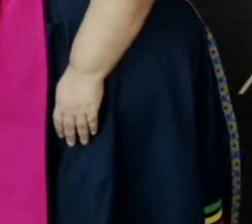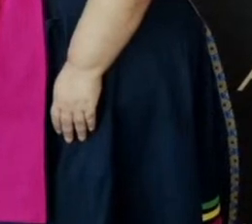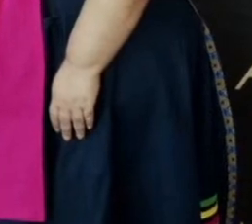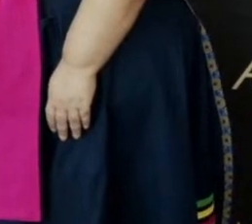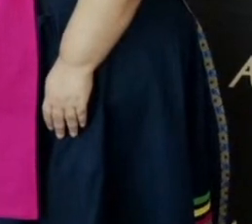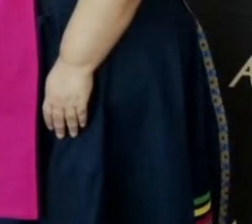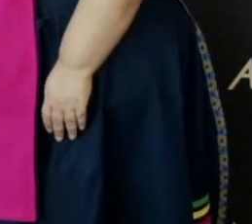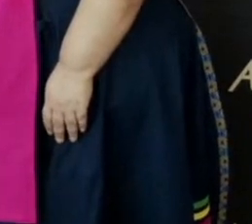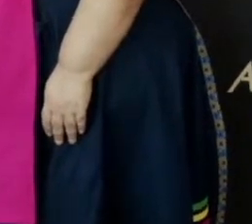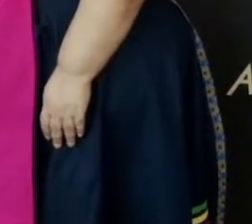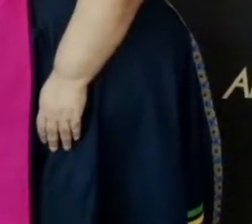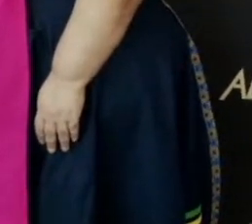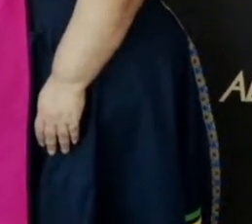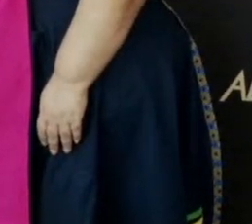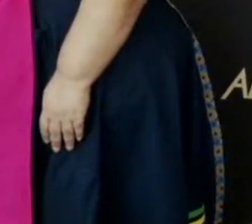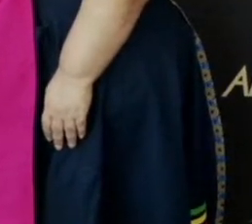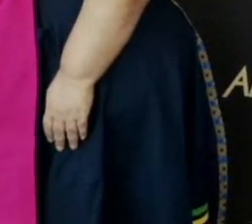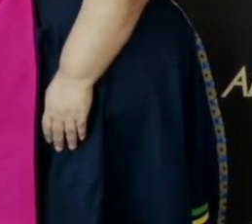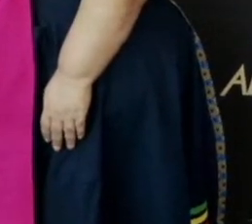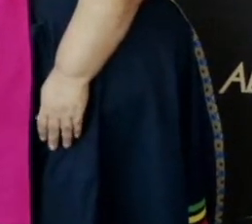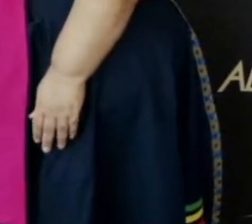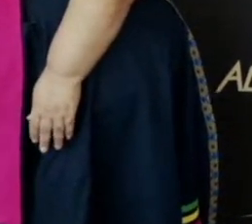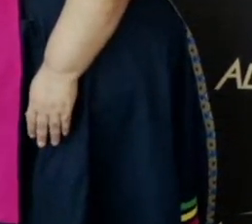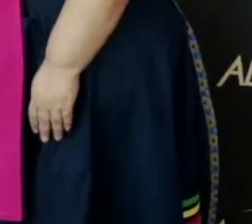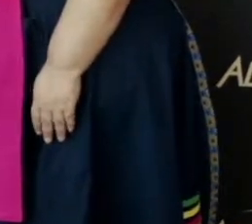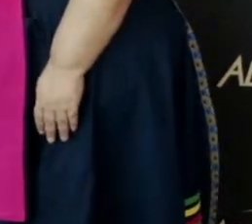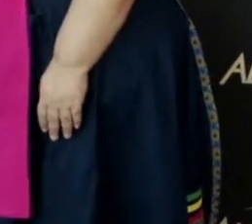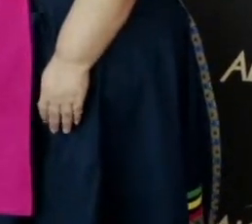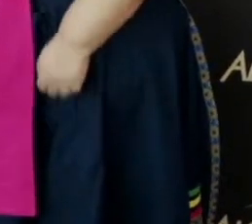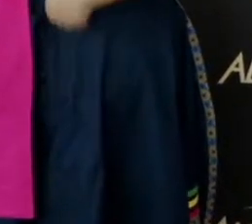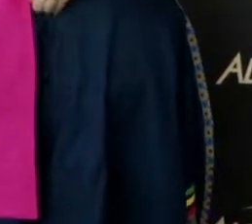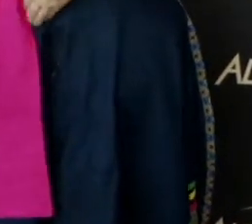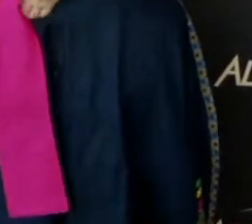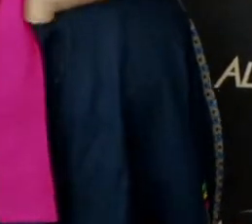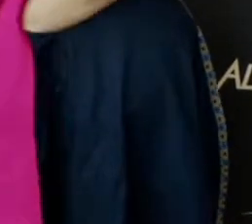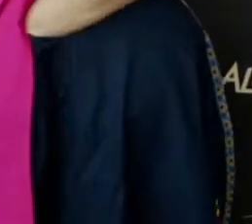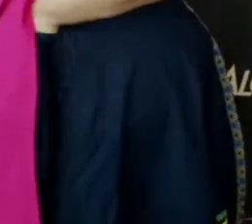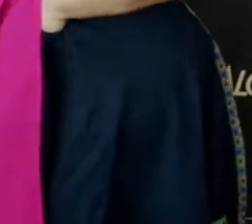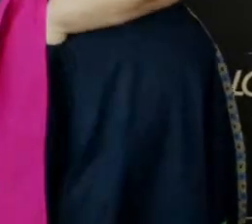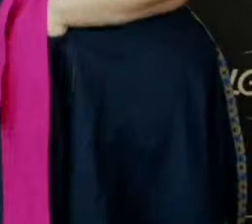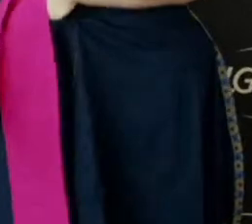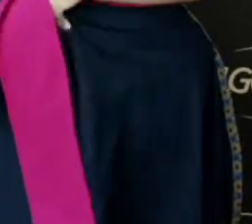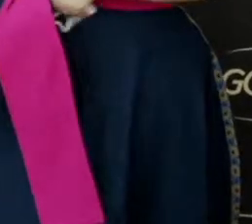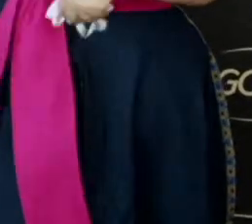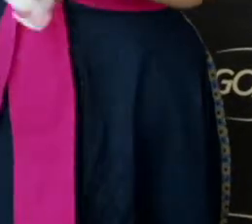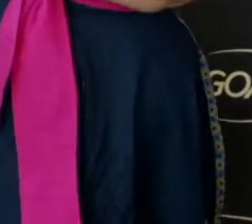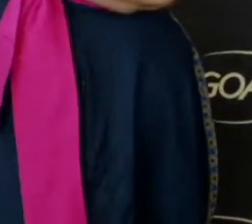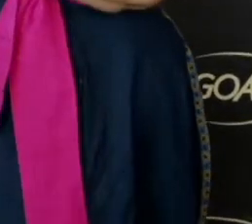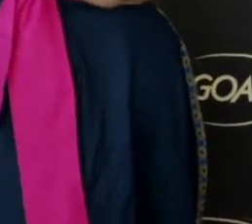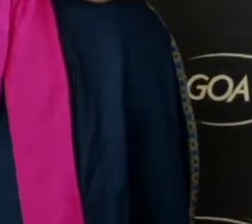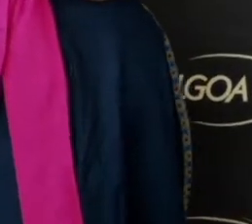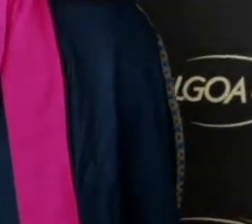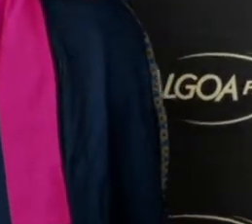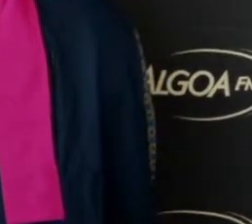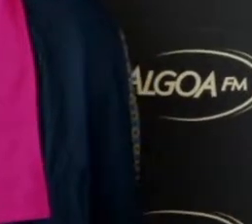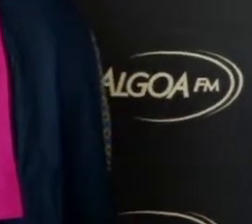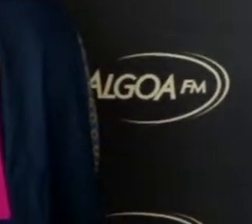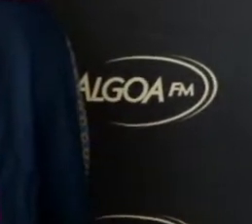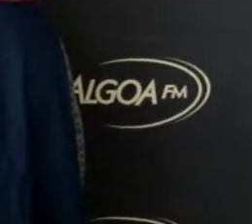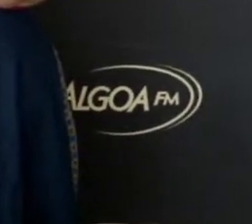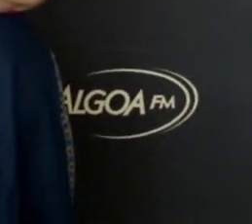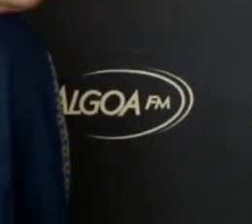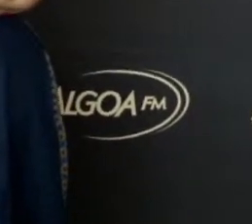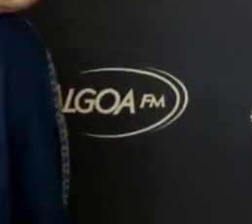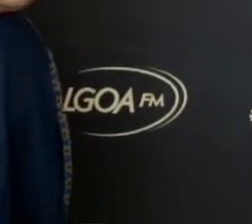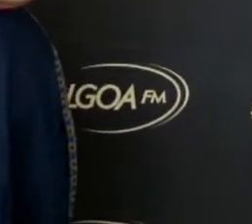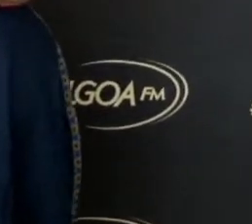COVID-19 ubhubhane ekubonakale kokuba urhulumente weli leMpuma Koloni uqule